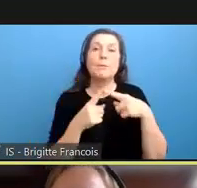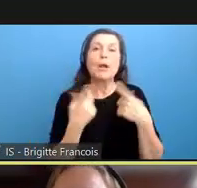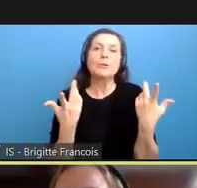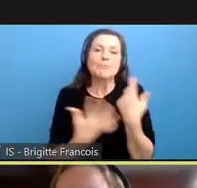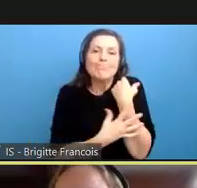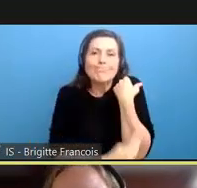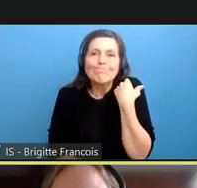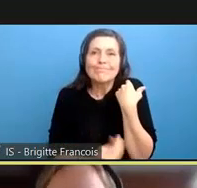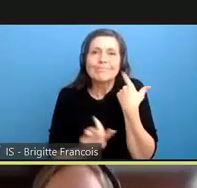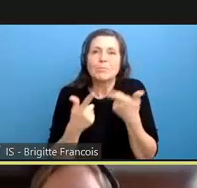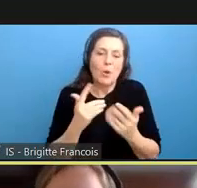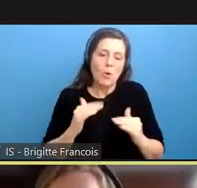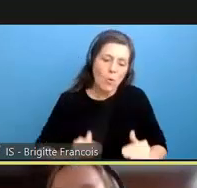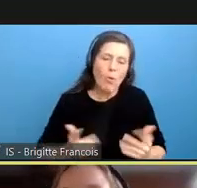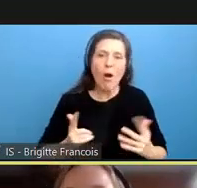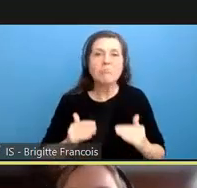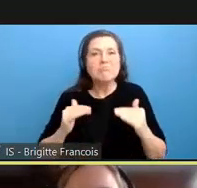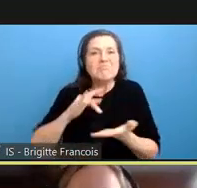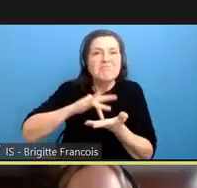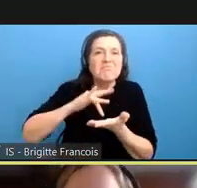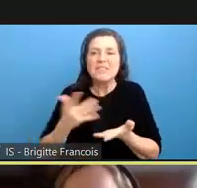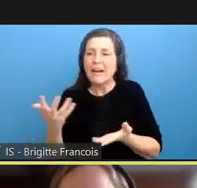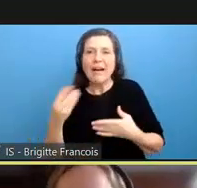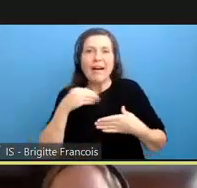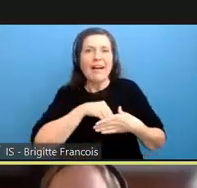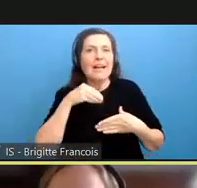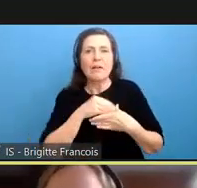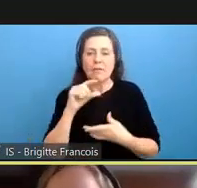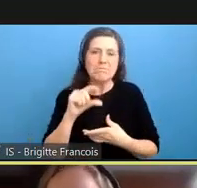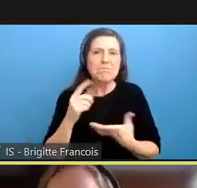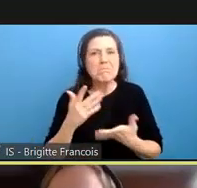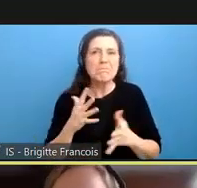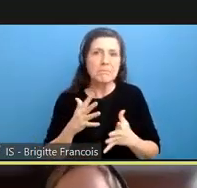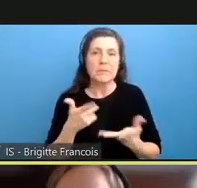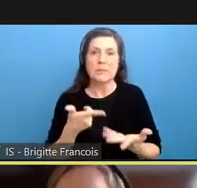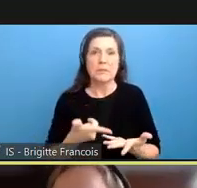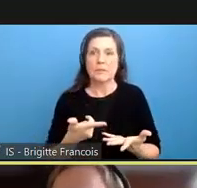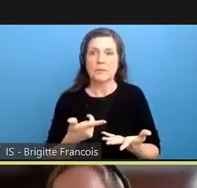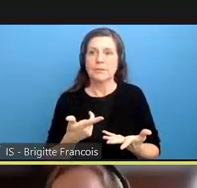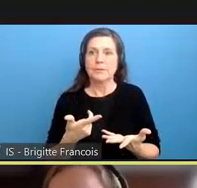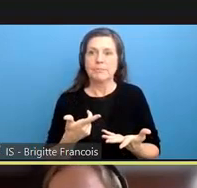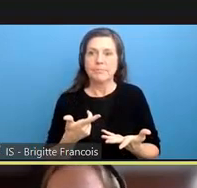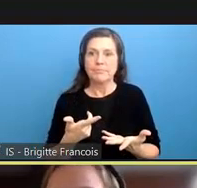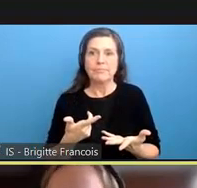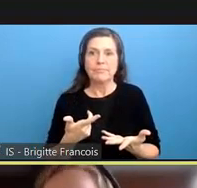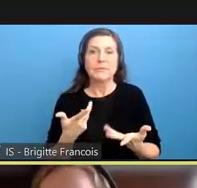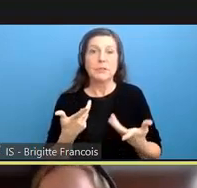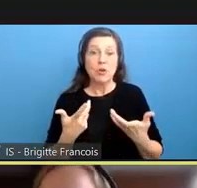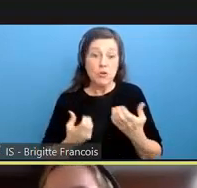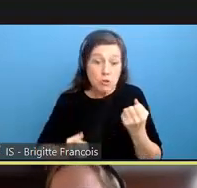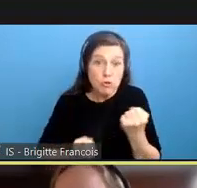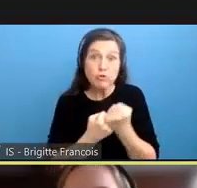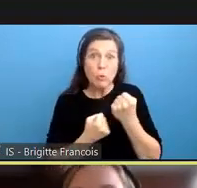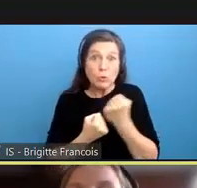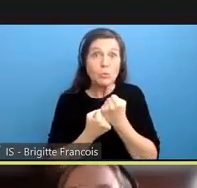work in, where our emphasis is very much on the families, where we don't have those sort of that intensive support at